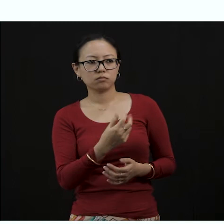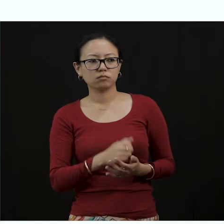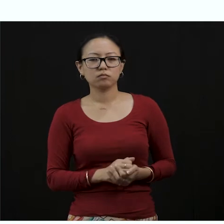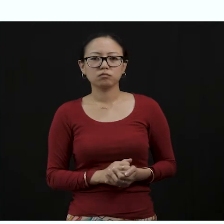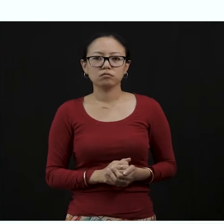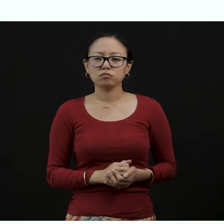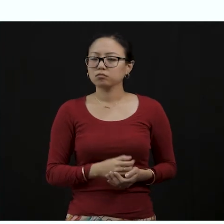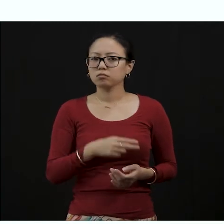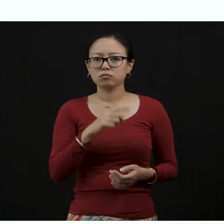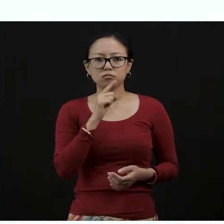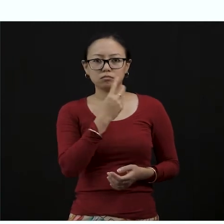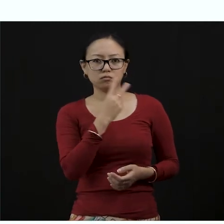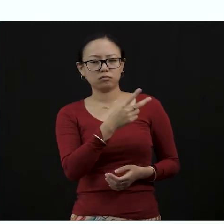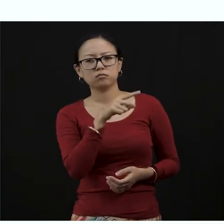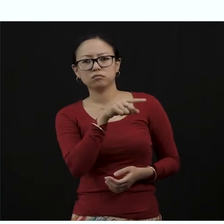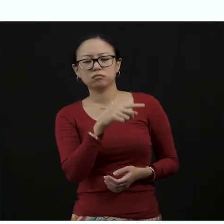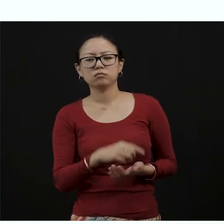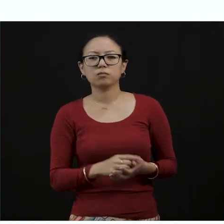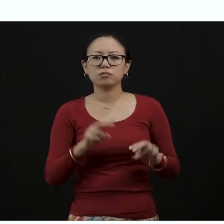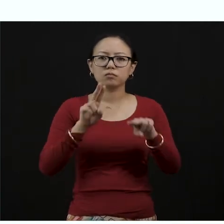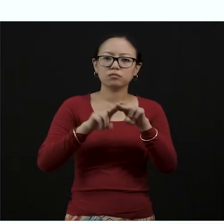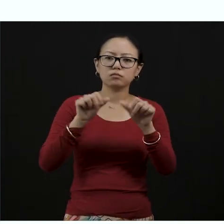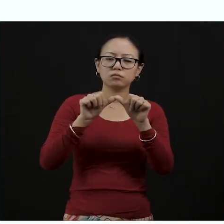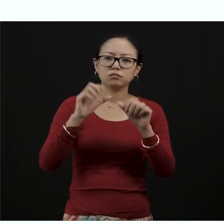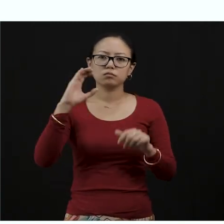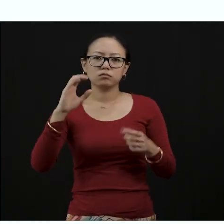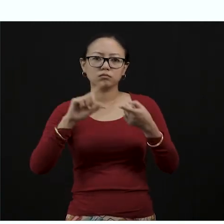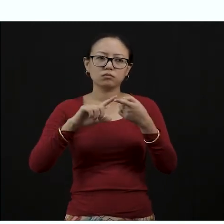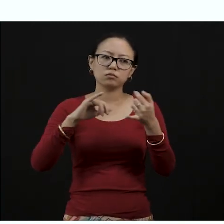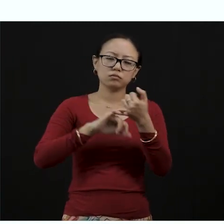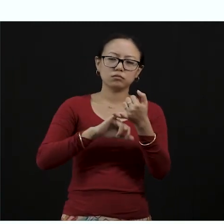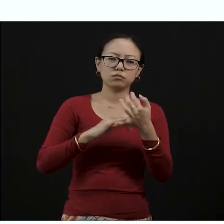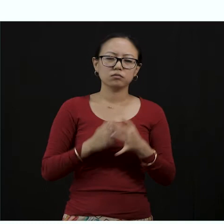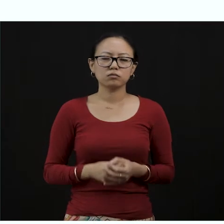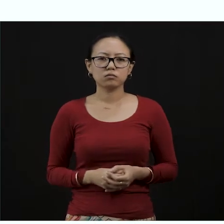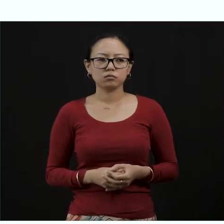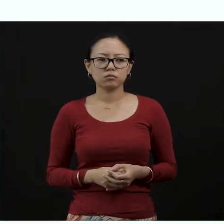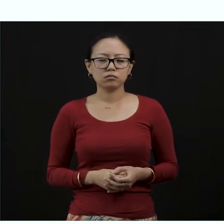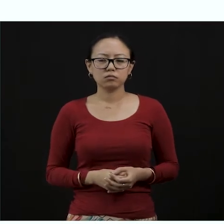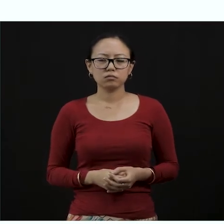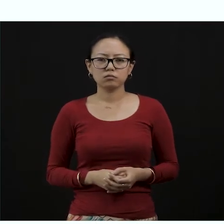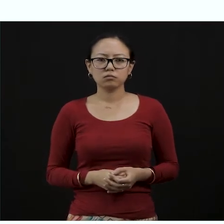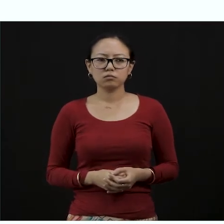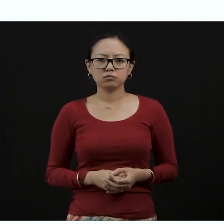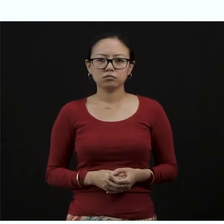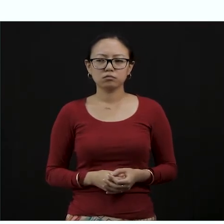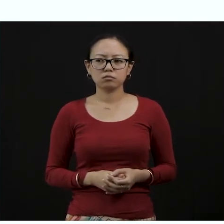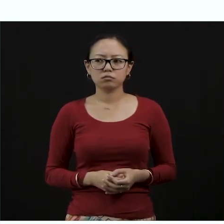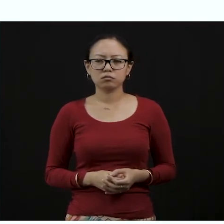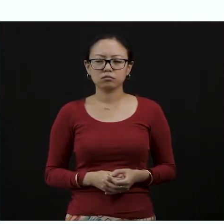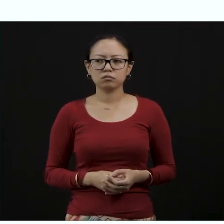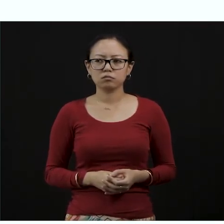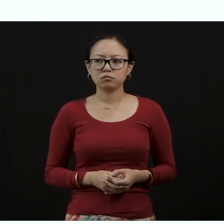the sides are the corners or the vertices, and those are the edges. So let me show you a picture. Let